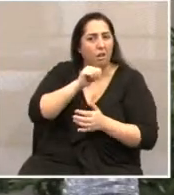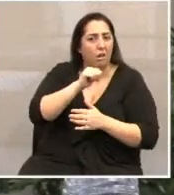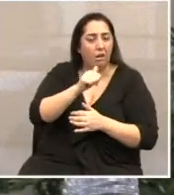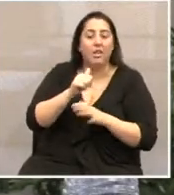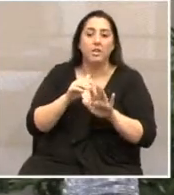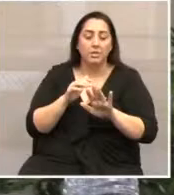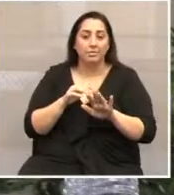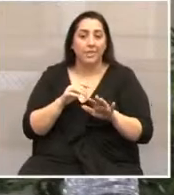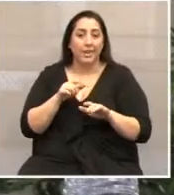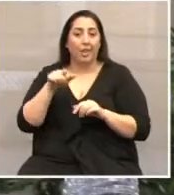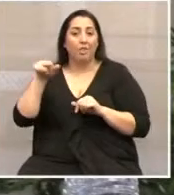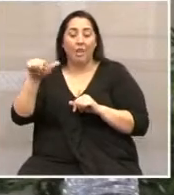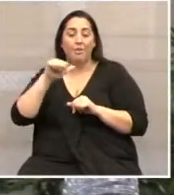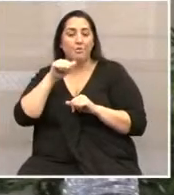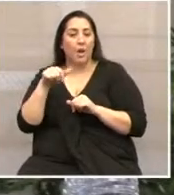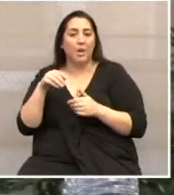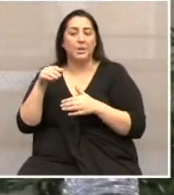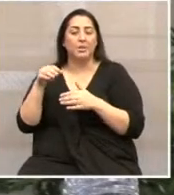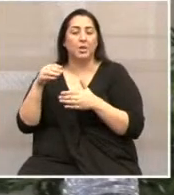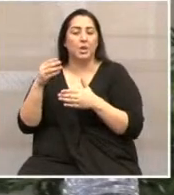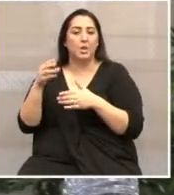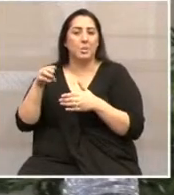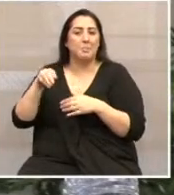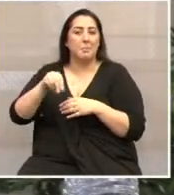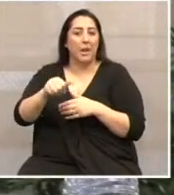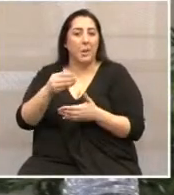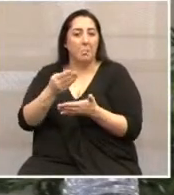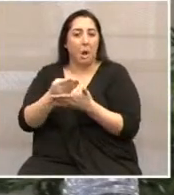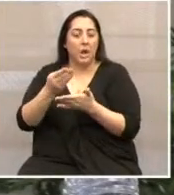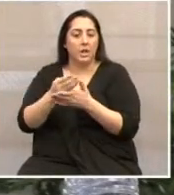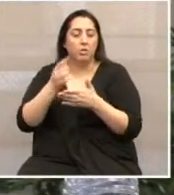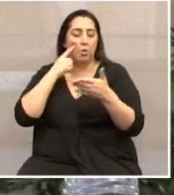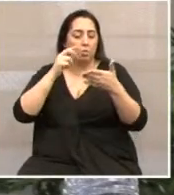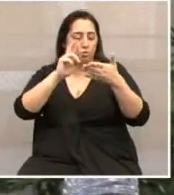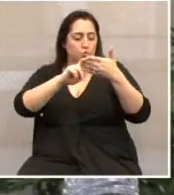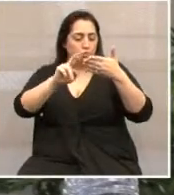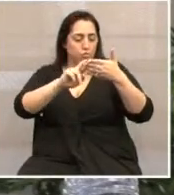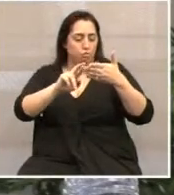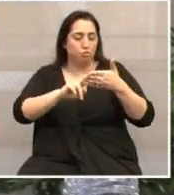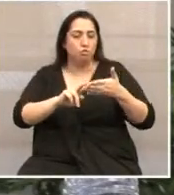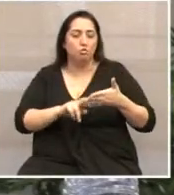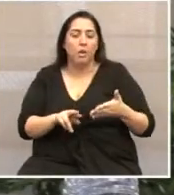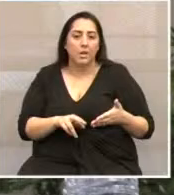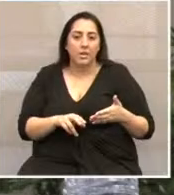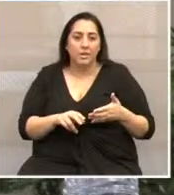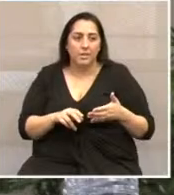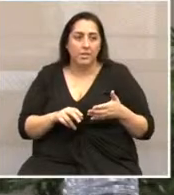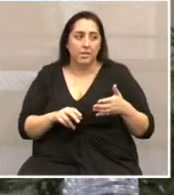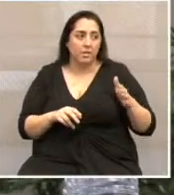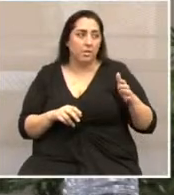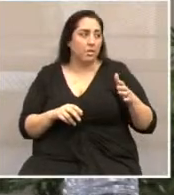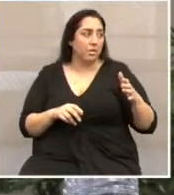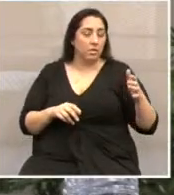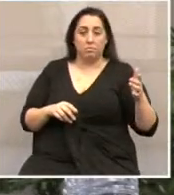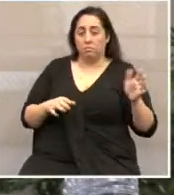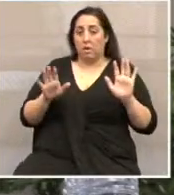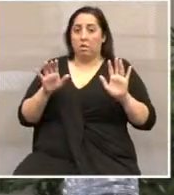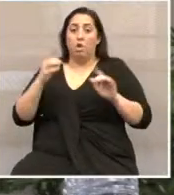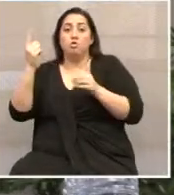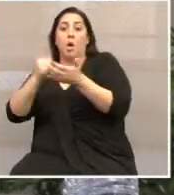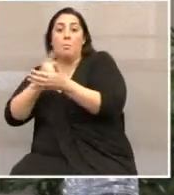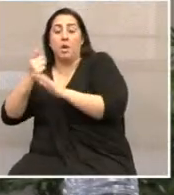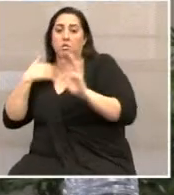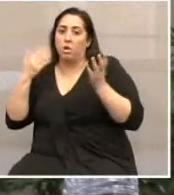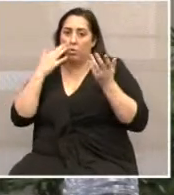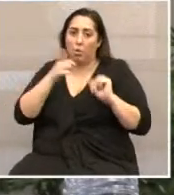really review it after somebody has flagged it. Because somehow, and probably Mr. Patel probably knows more about it than I